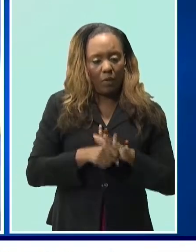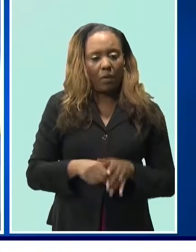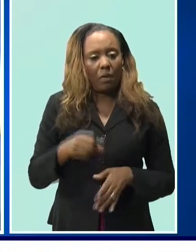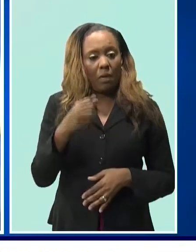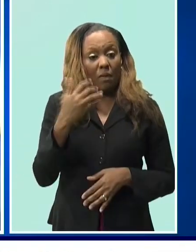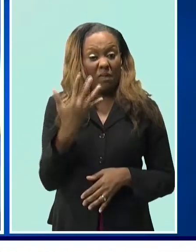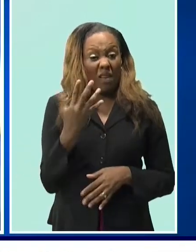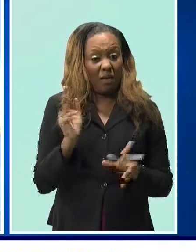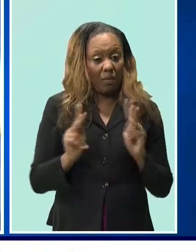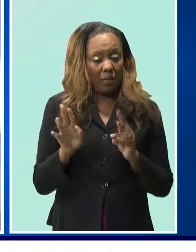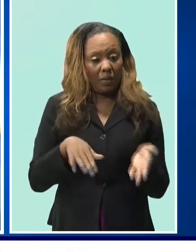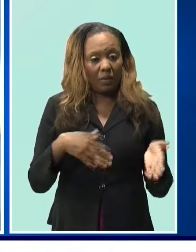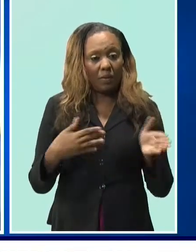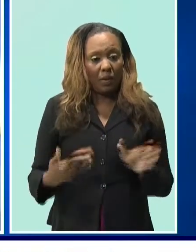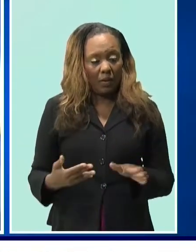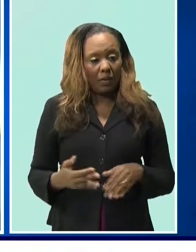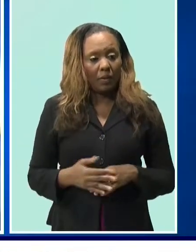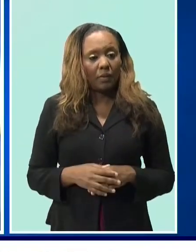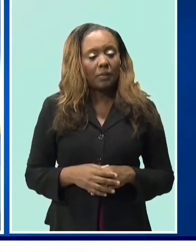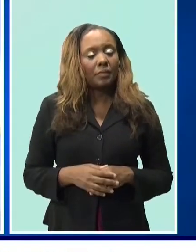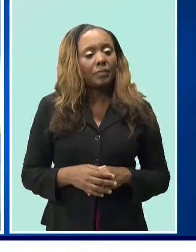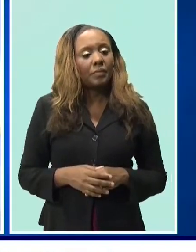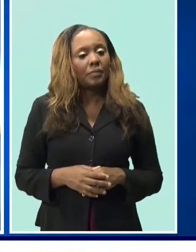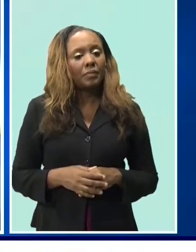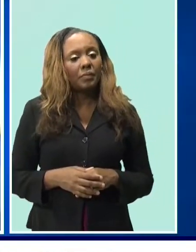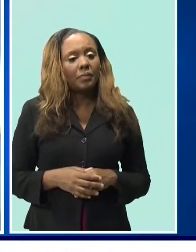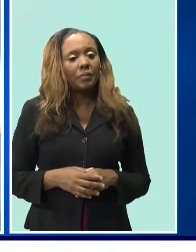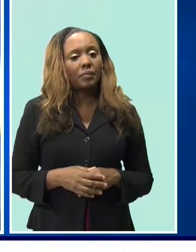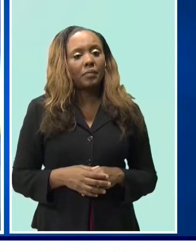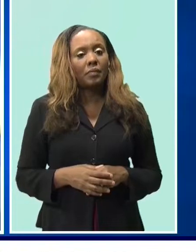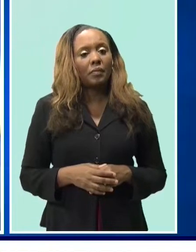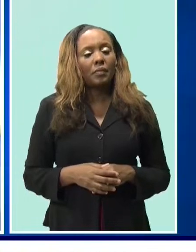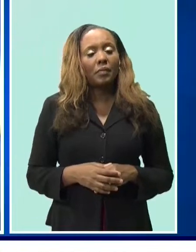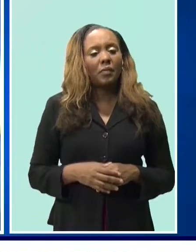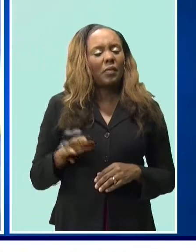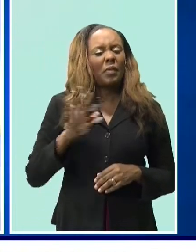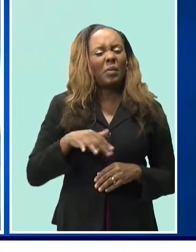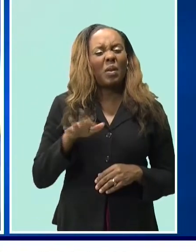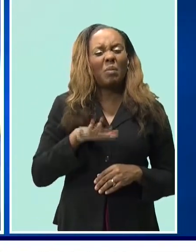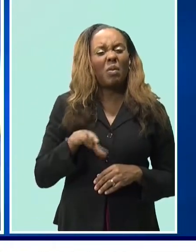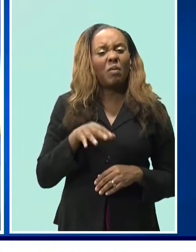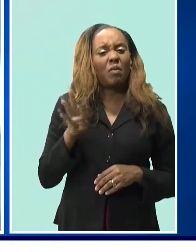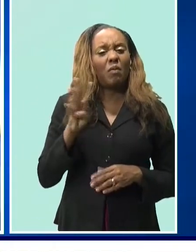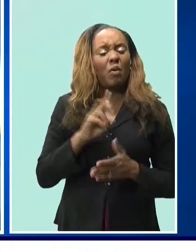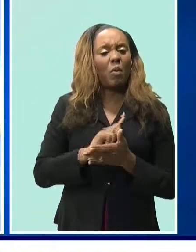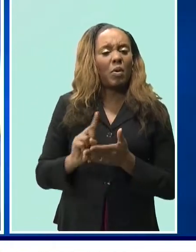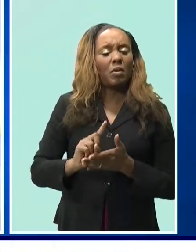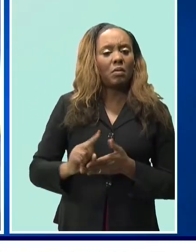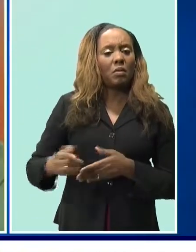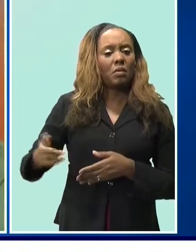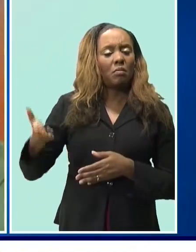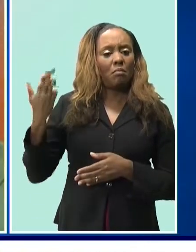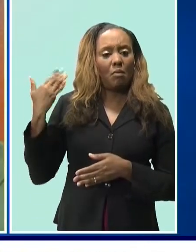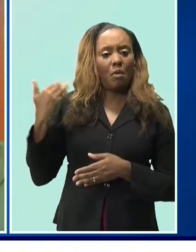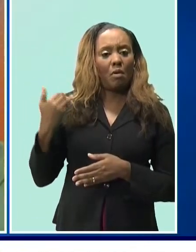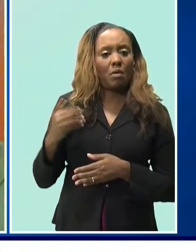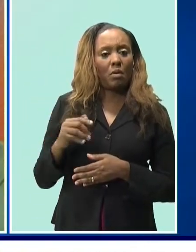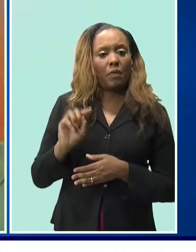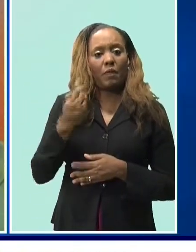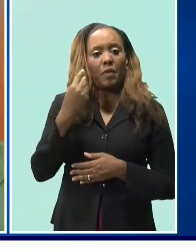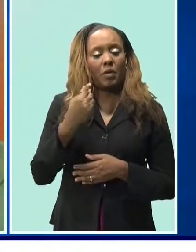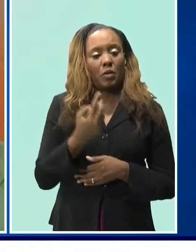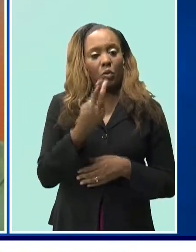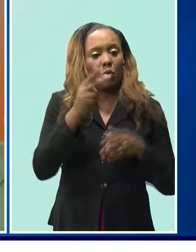been just under a month since we got our first 2 cases of COVID-19. Can you assess for